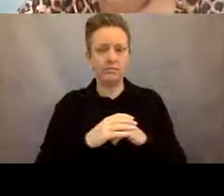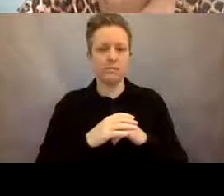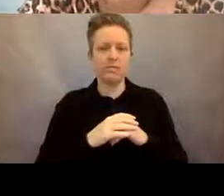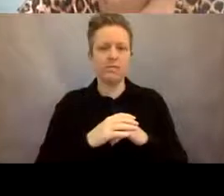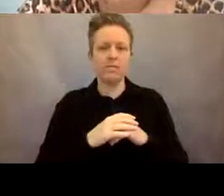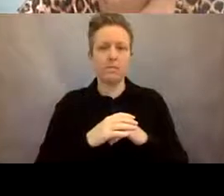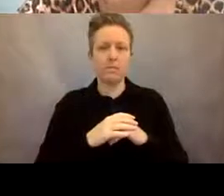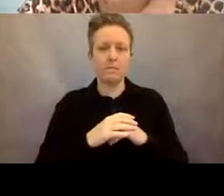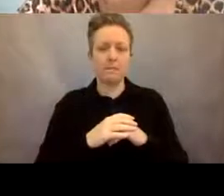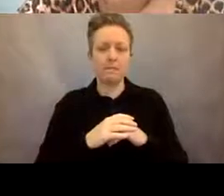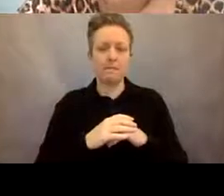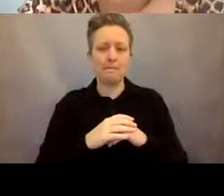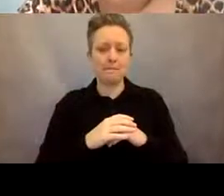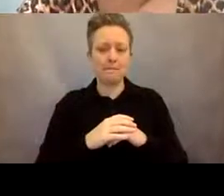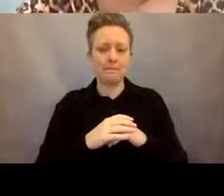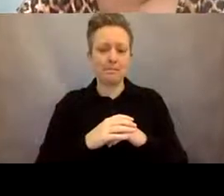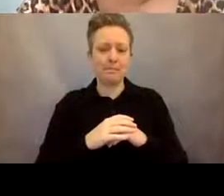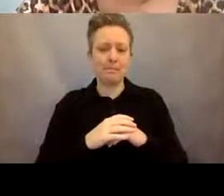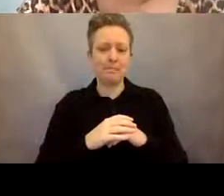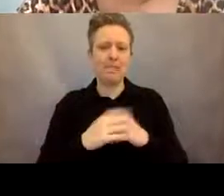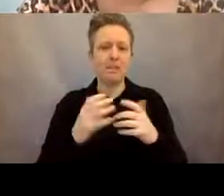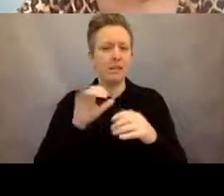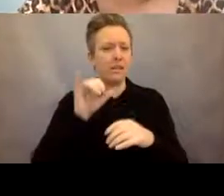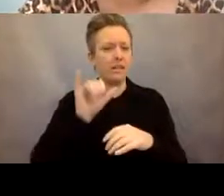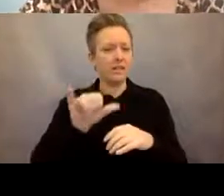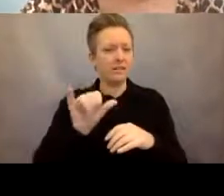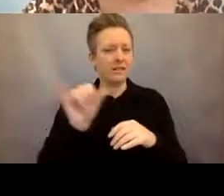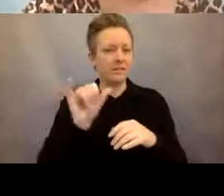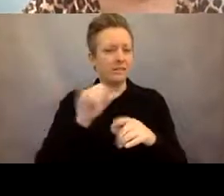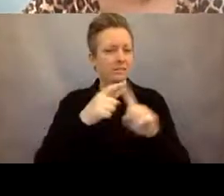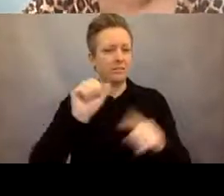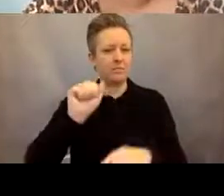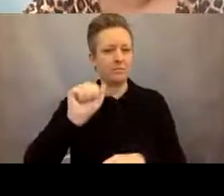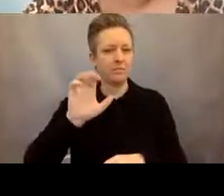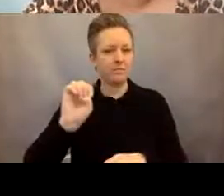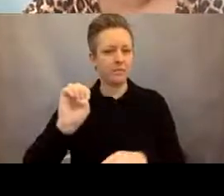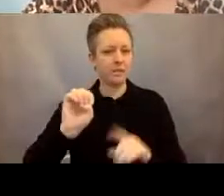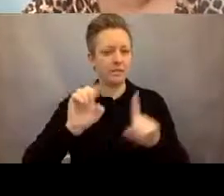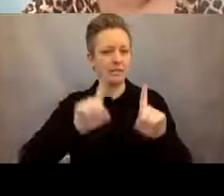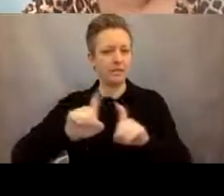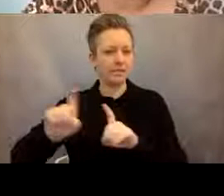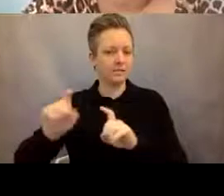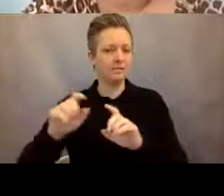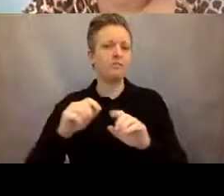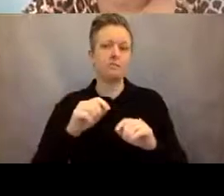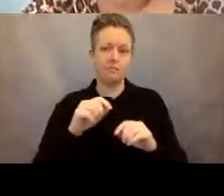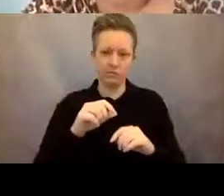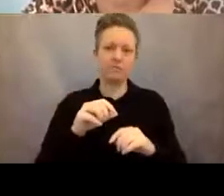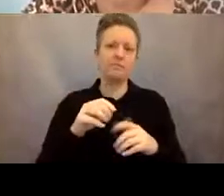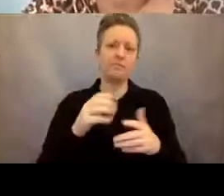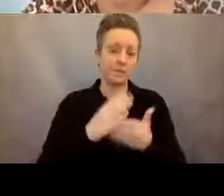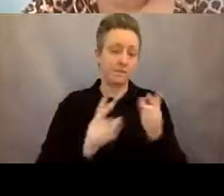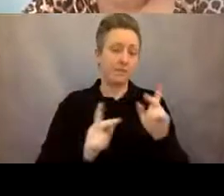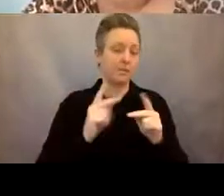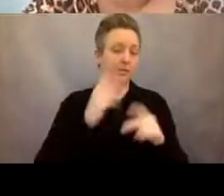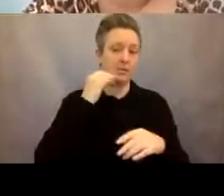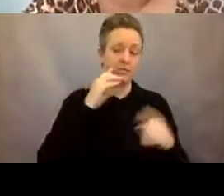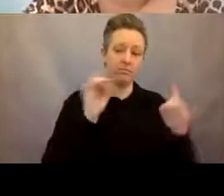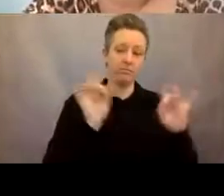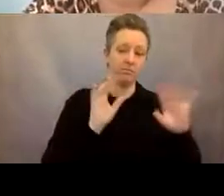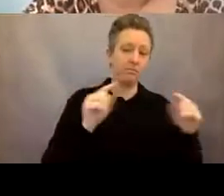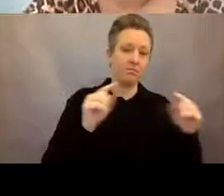long-lasting, and sometimes very medically based impacts. Numbing Dissociation, we see